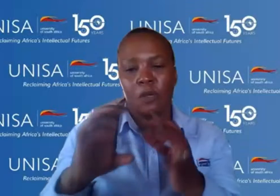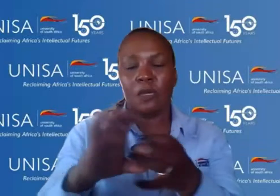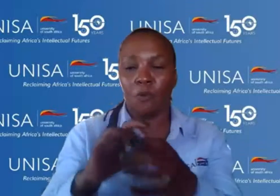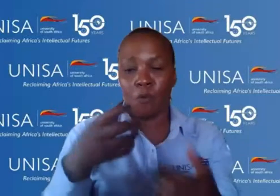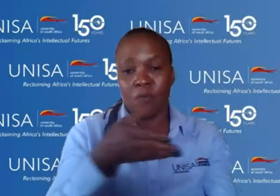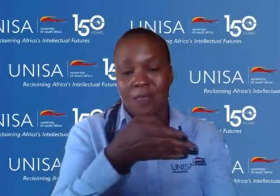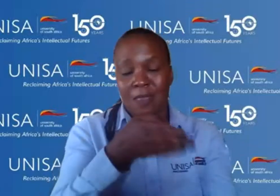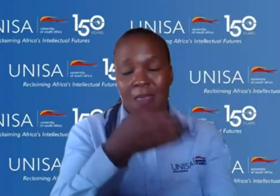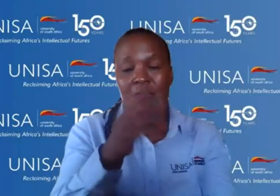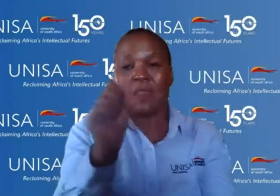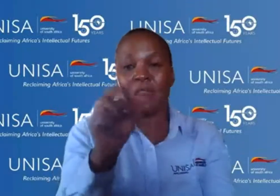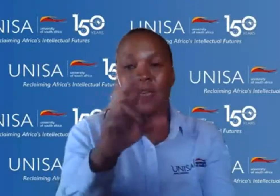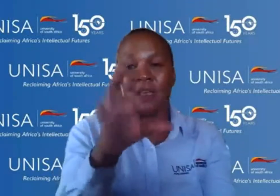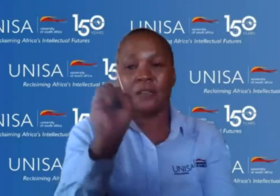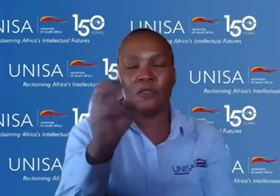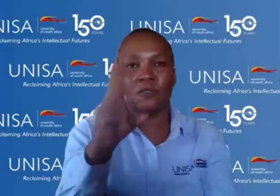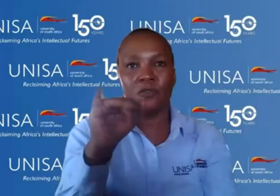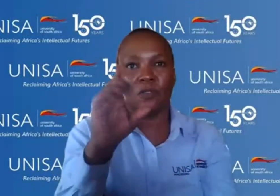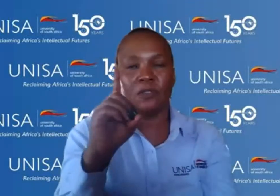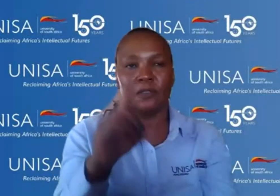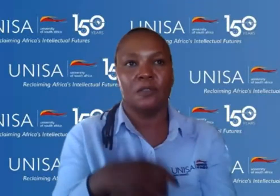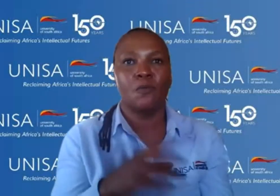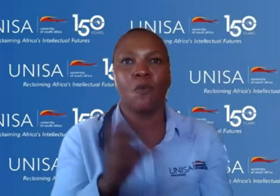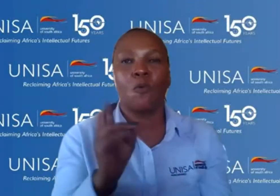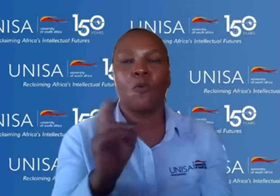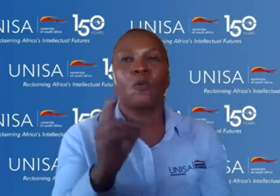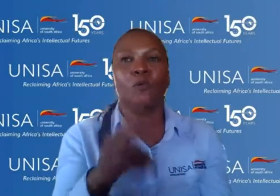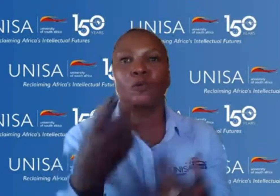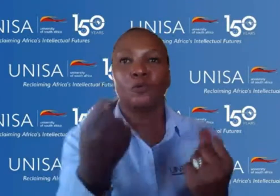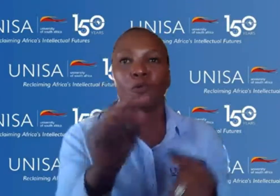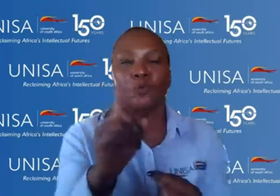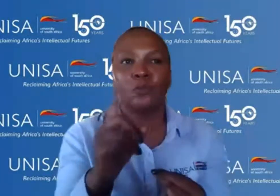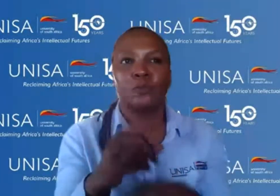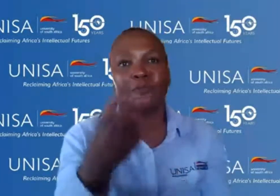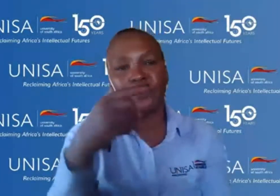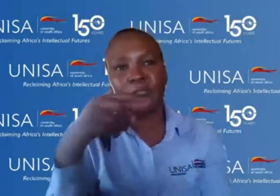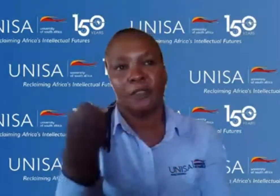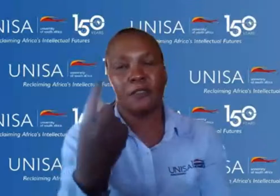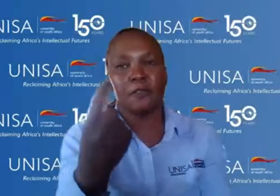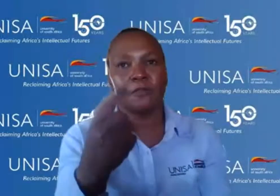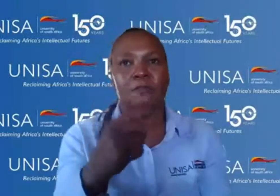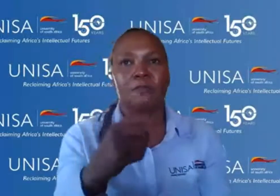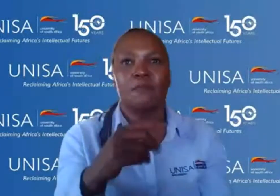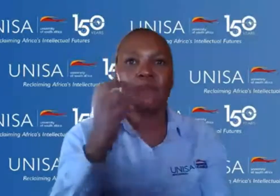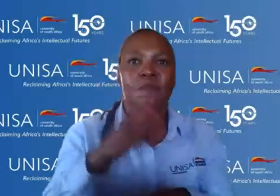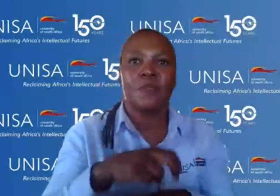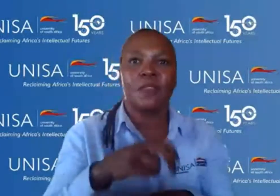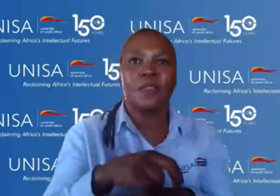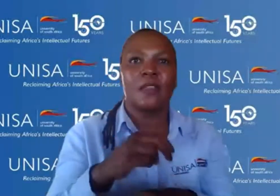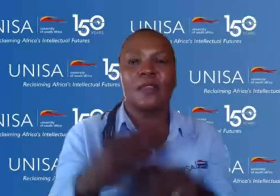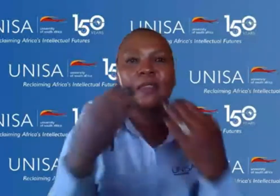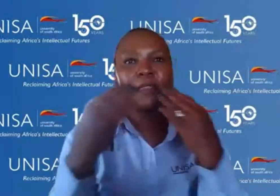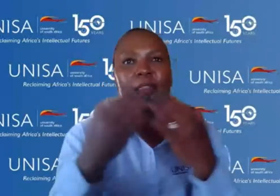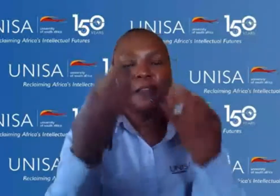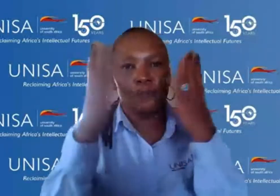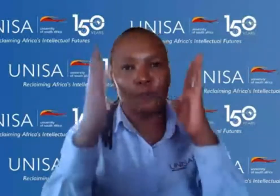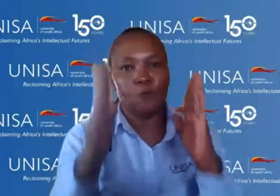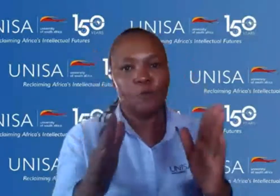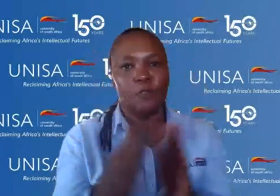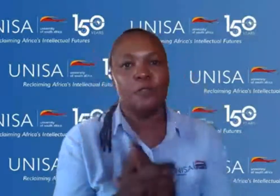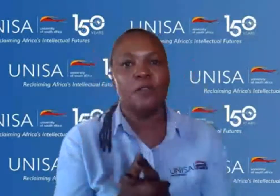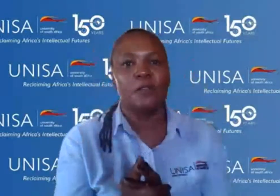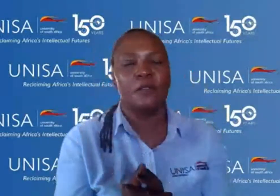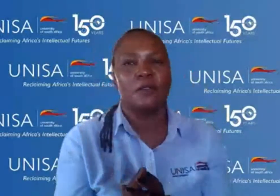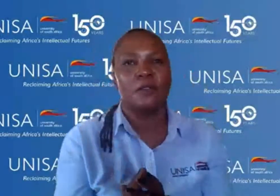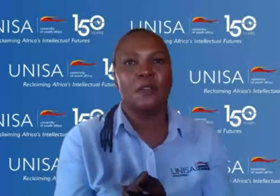Also, I would just like to thank the students. This is not a vote of